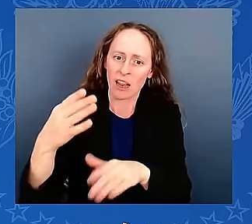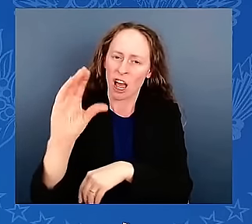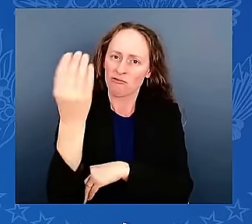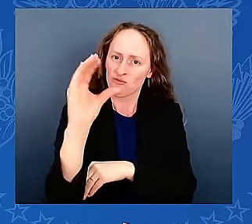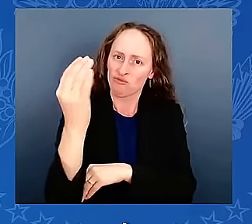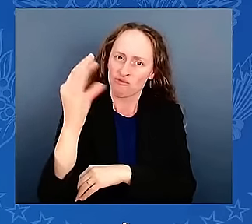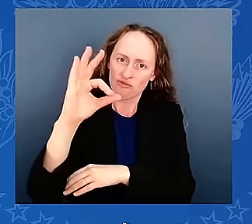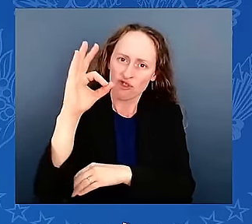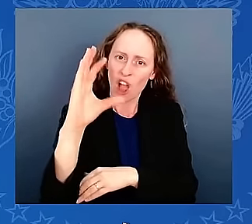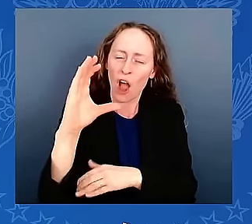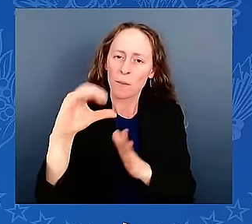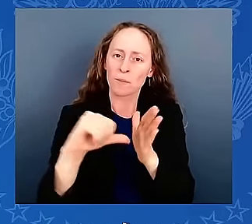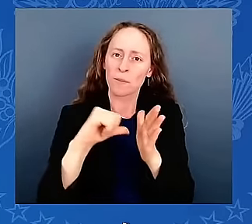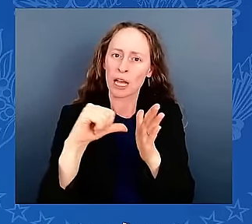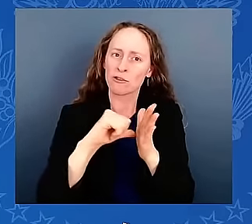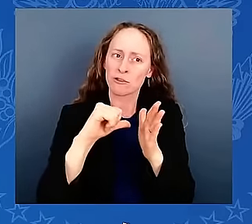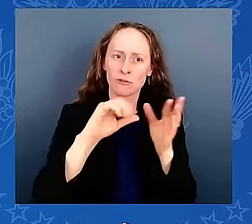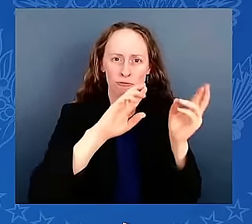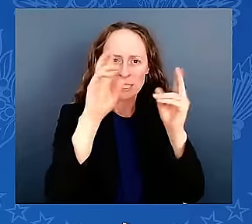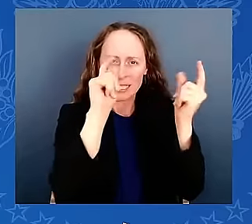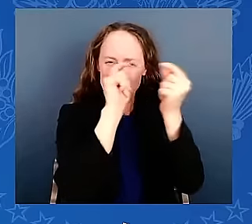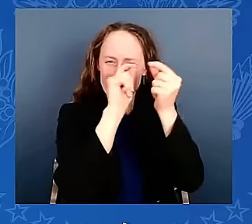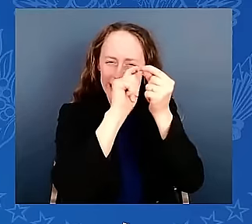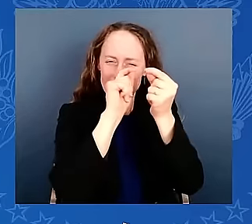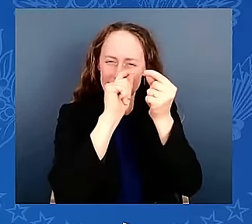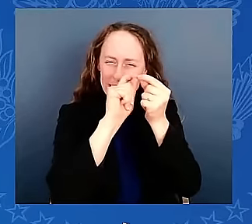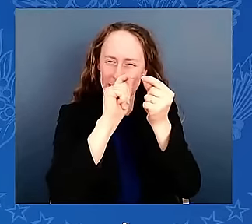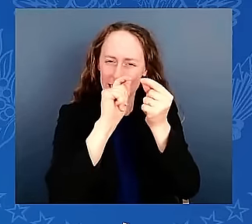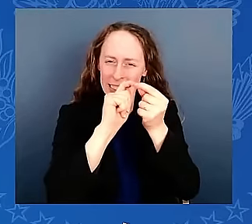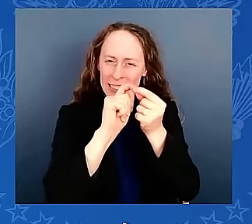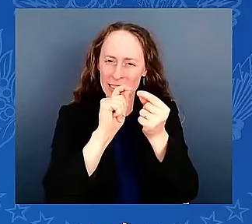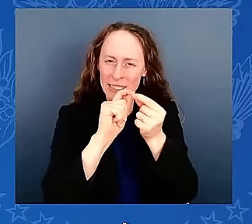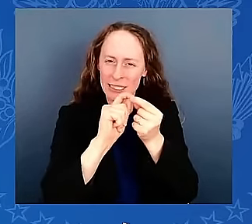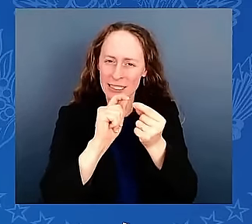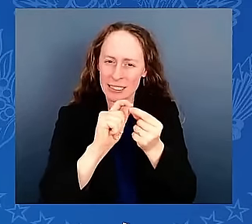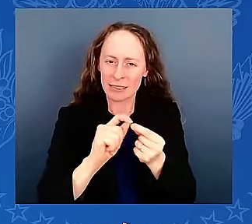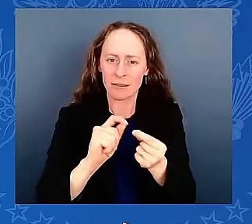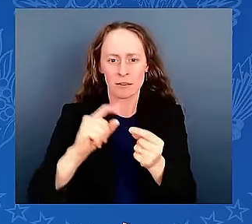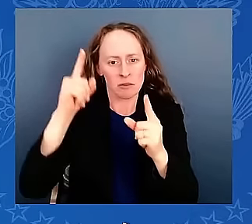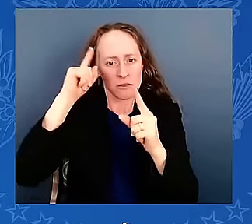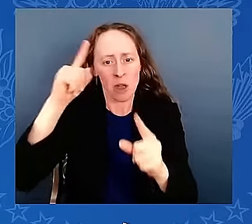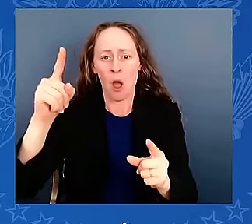progress, promote violence, inflict harm on our community.